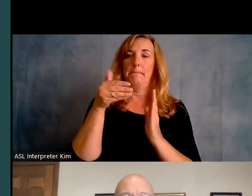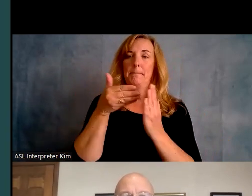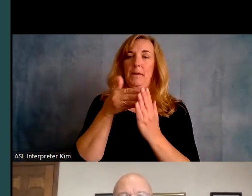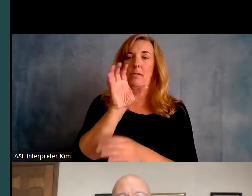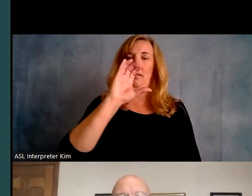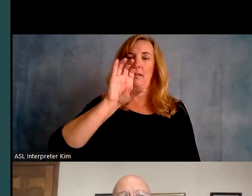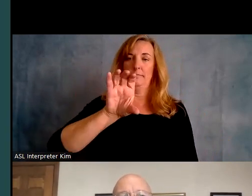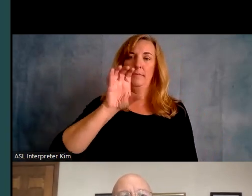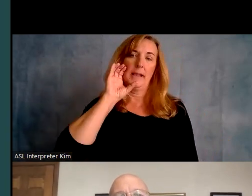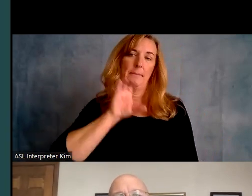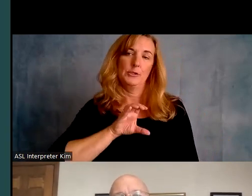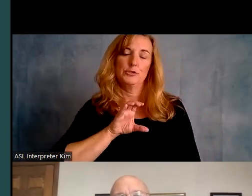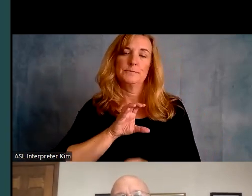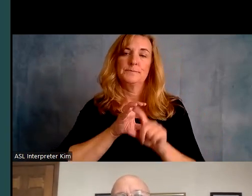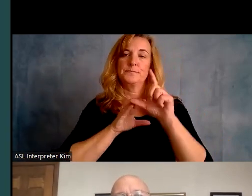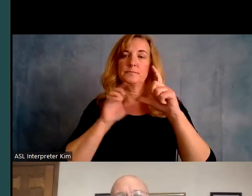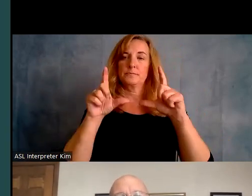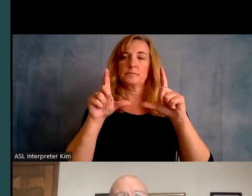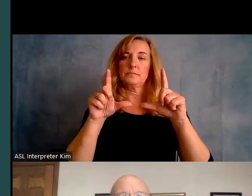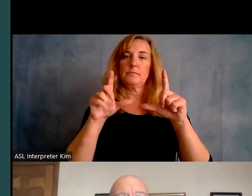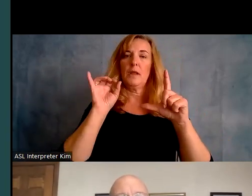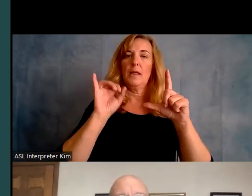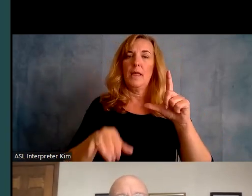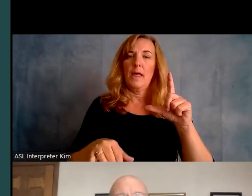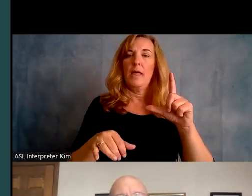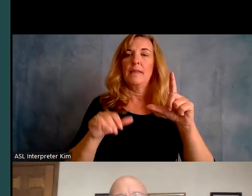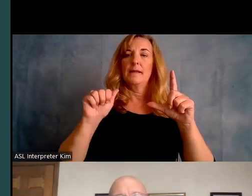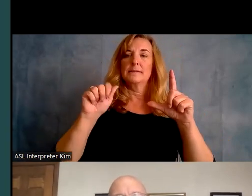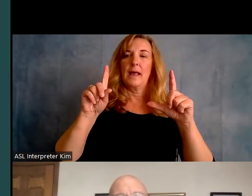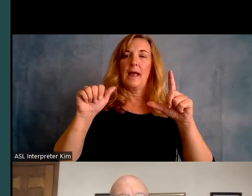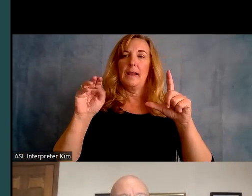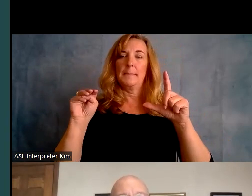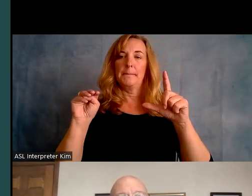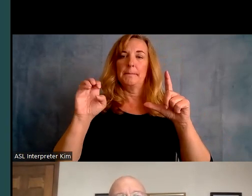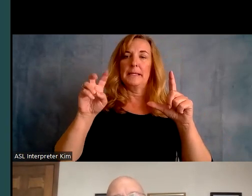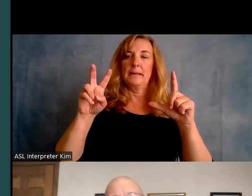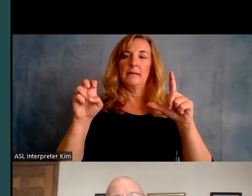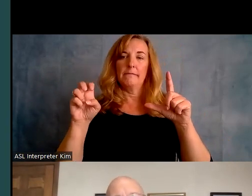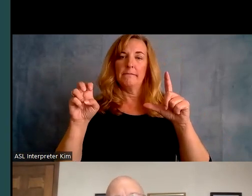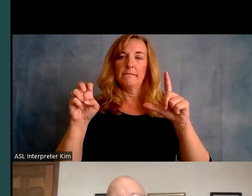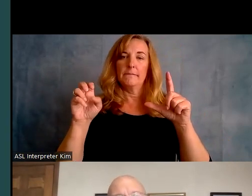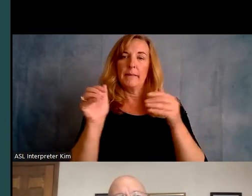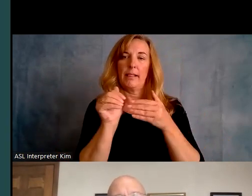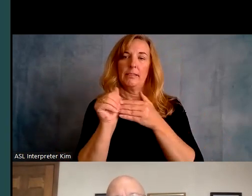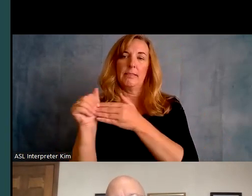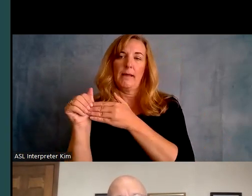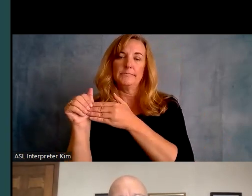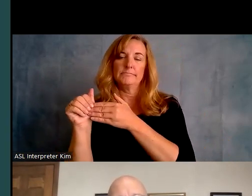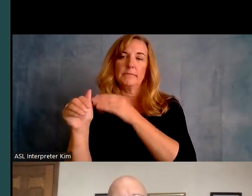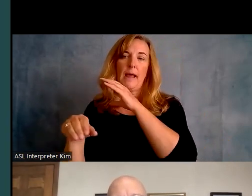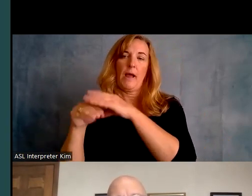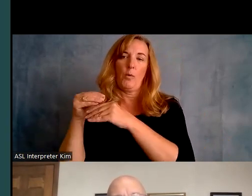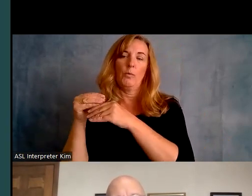image is a relief of Adam and Eve being led out of the Garden of